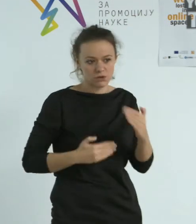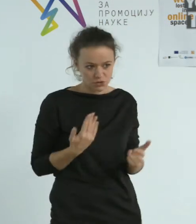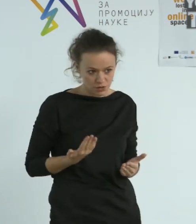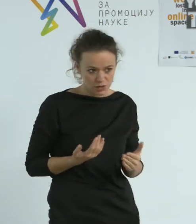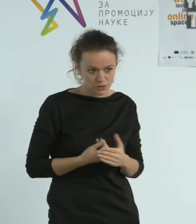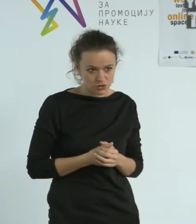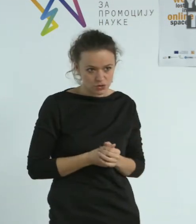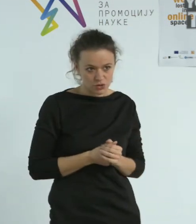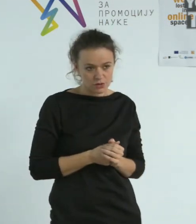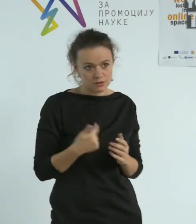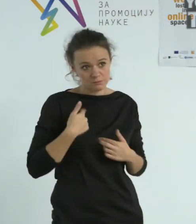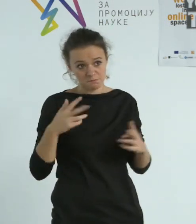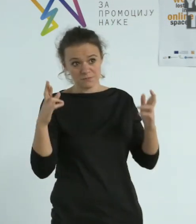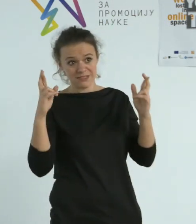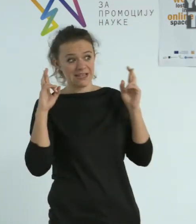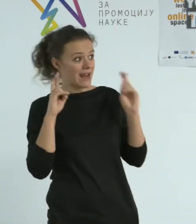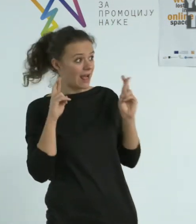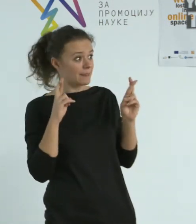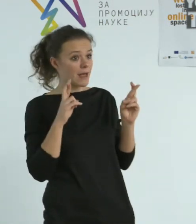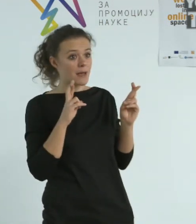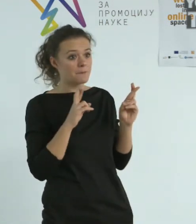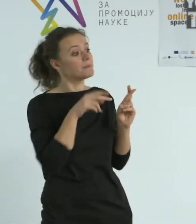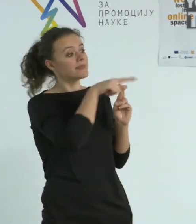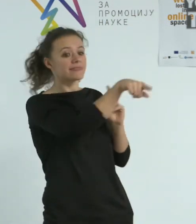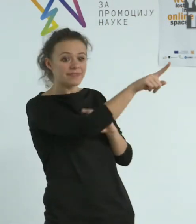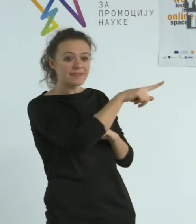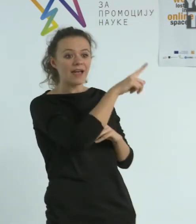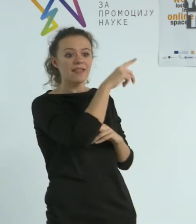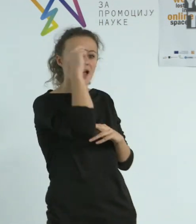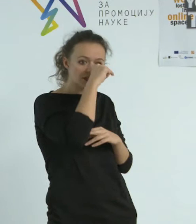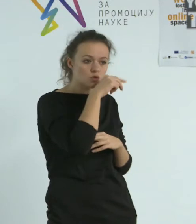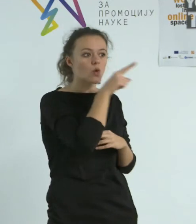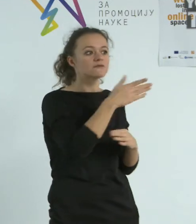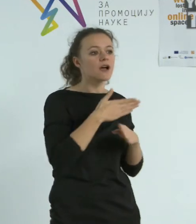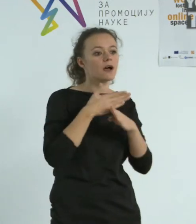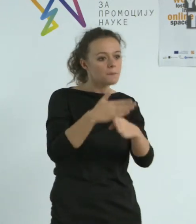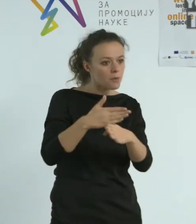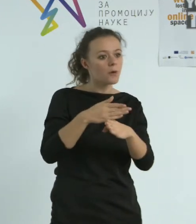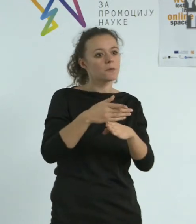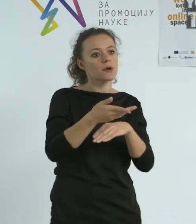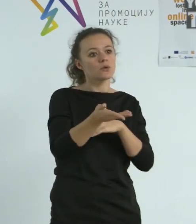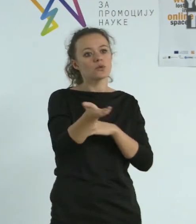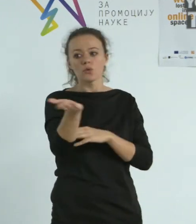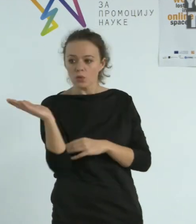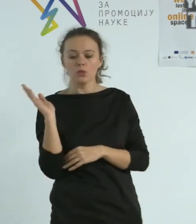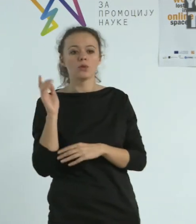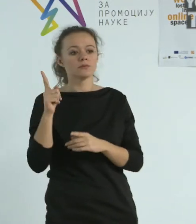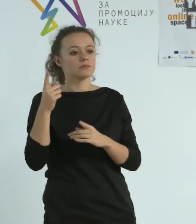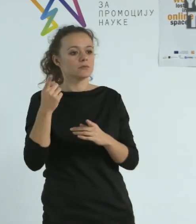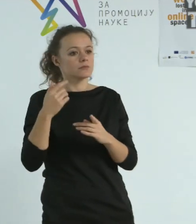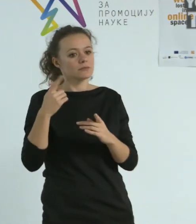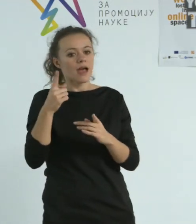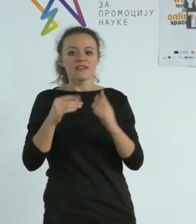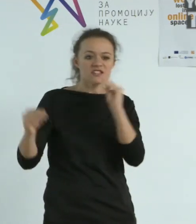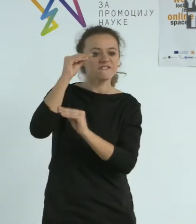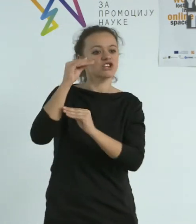hope that those experience will help them, or people who are interested more, to develop it